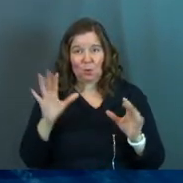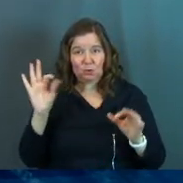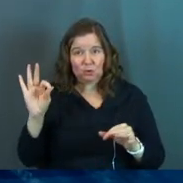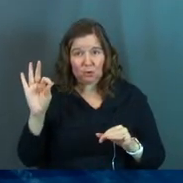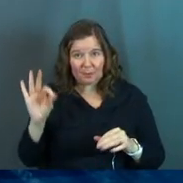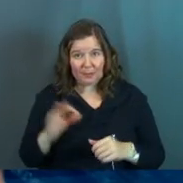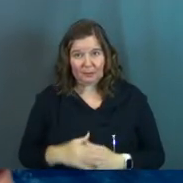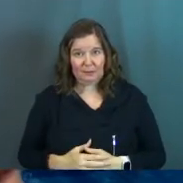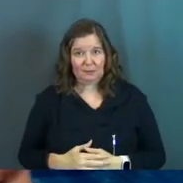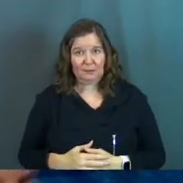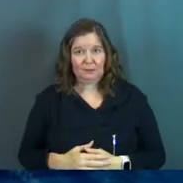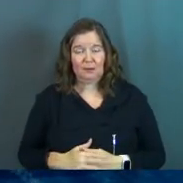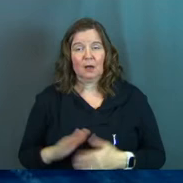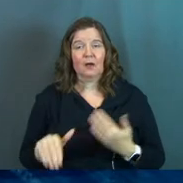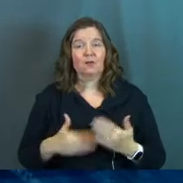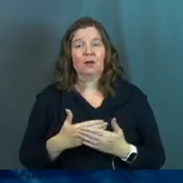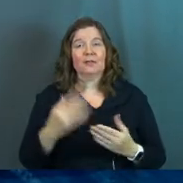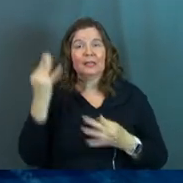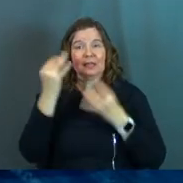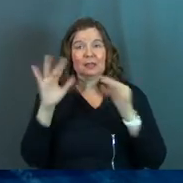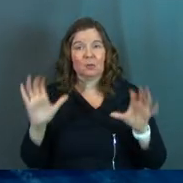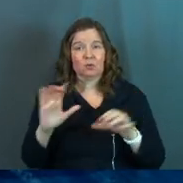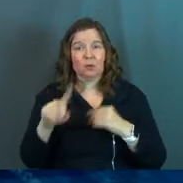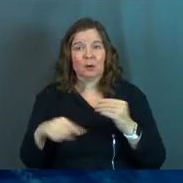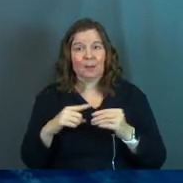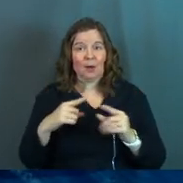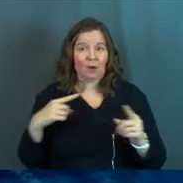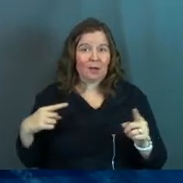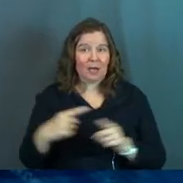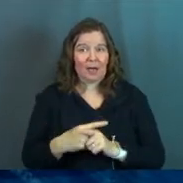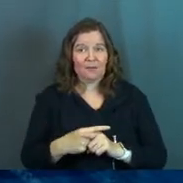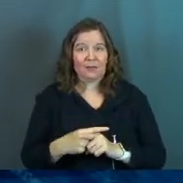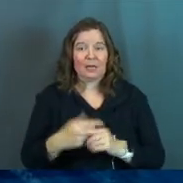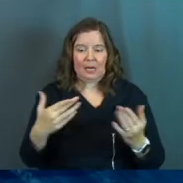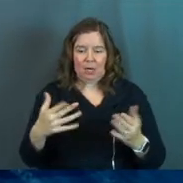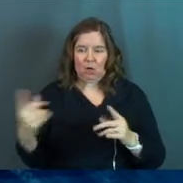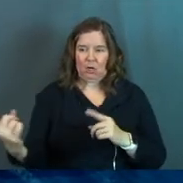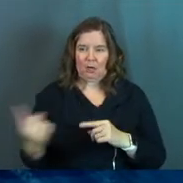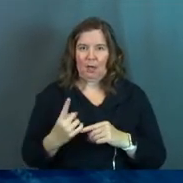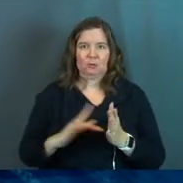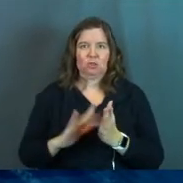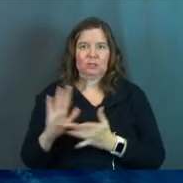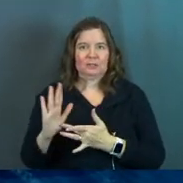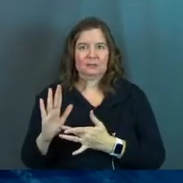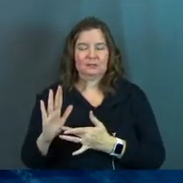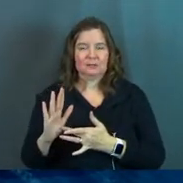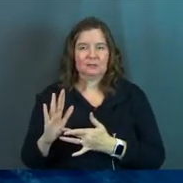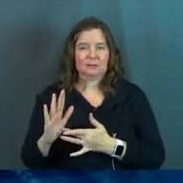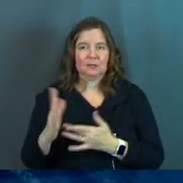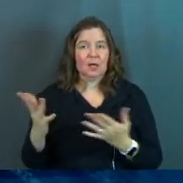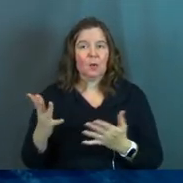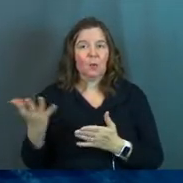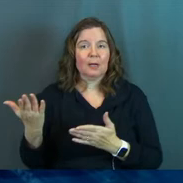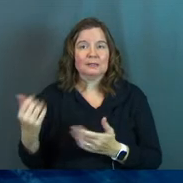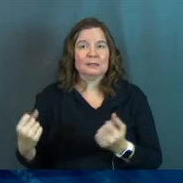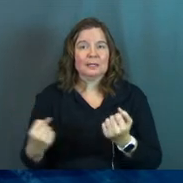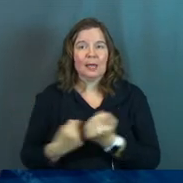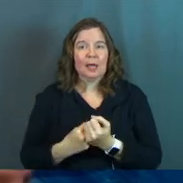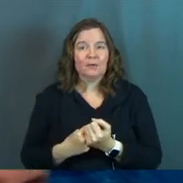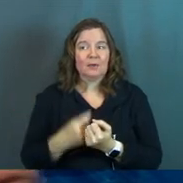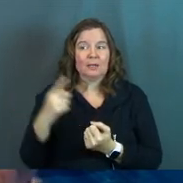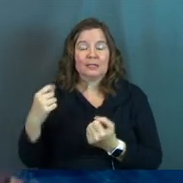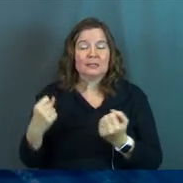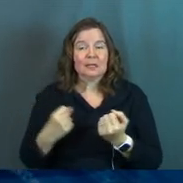sermon? Of all this thinking that we've been doing about conflict, and here comes Jesus. And what's he advocating